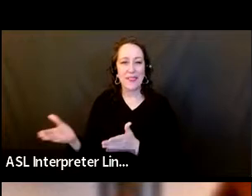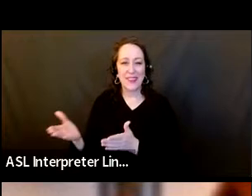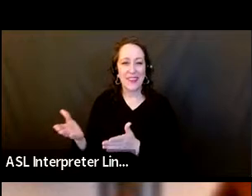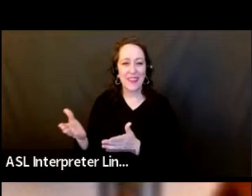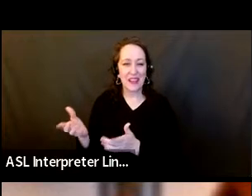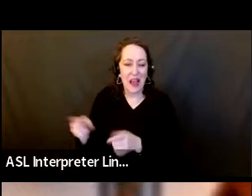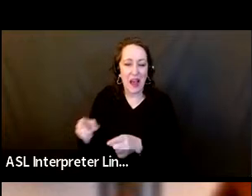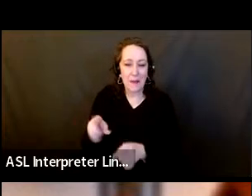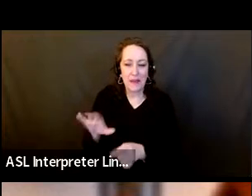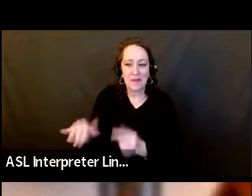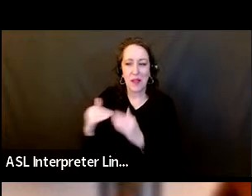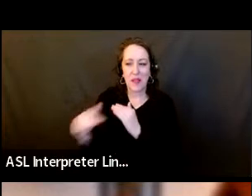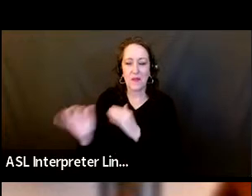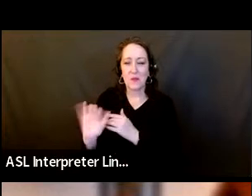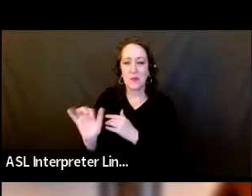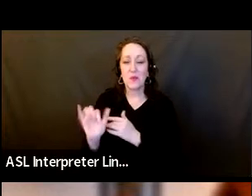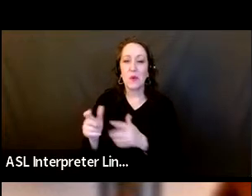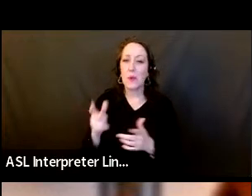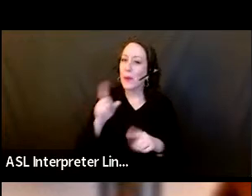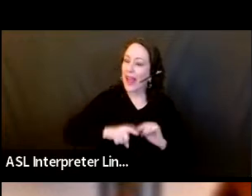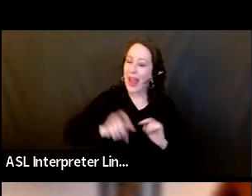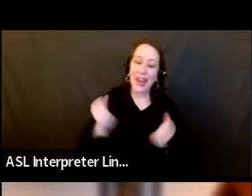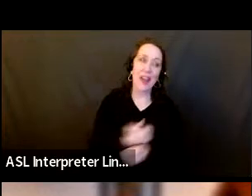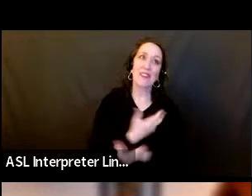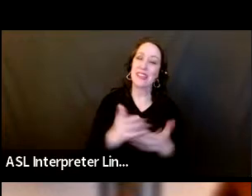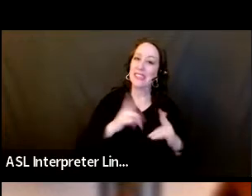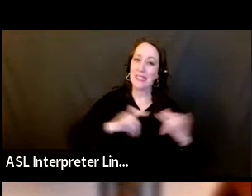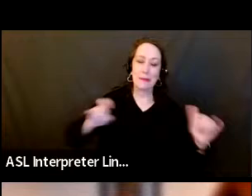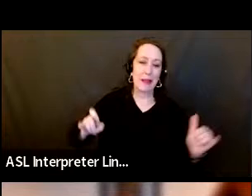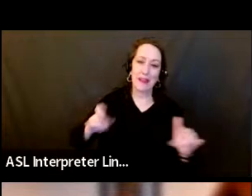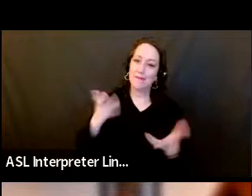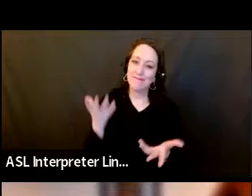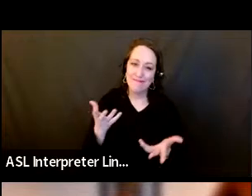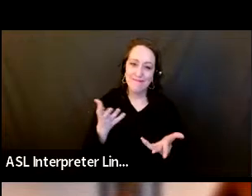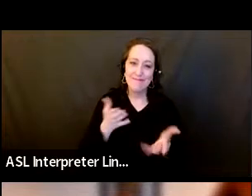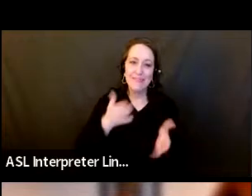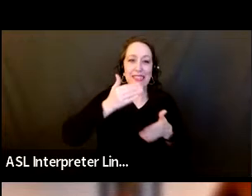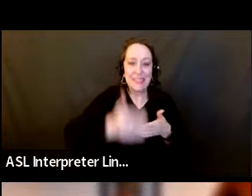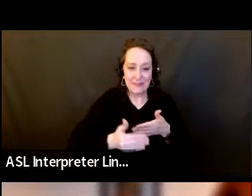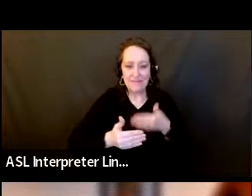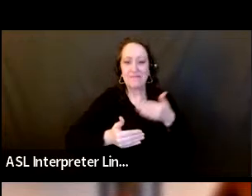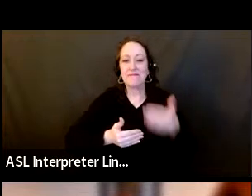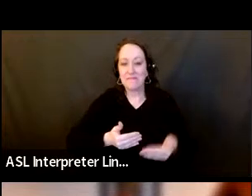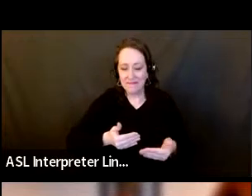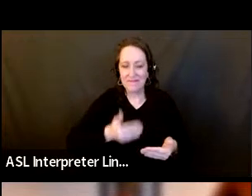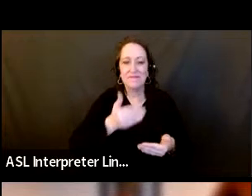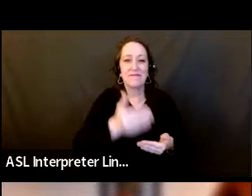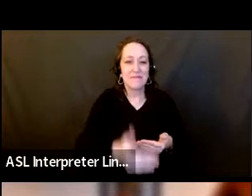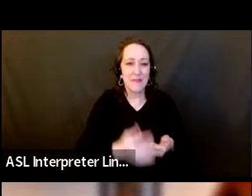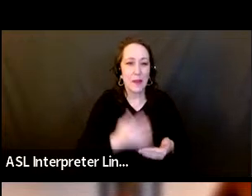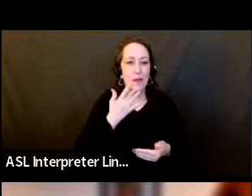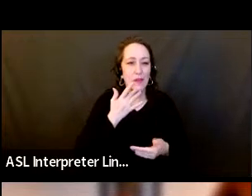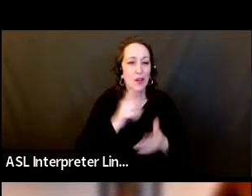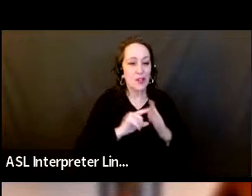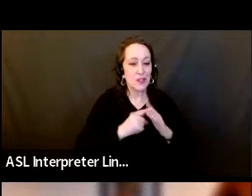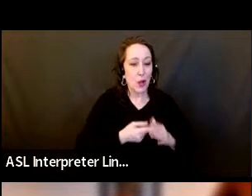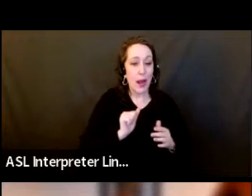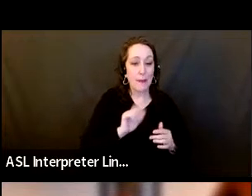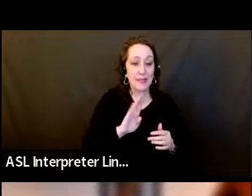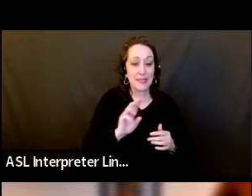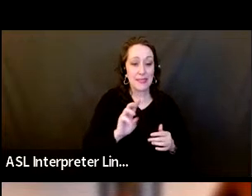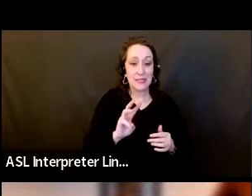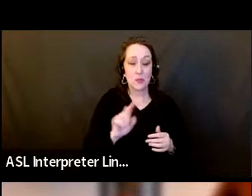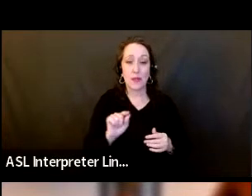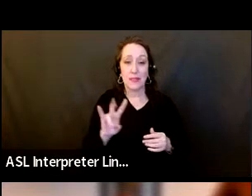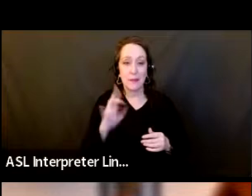those levels too. But we cannot do everything at the same time. I have to do it in stages. So I prefer to start in the AB617 because